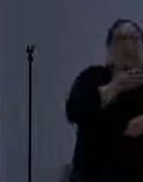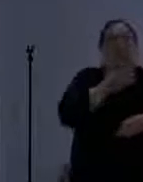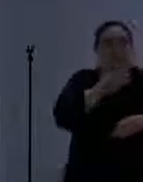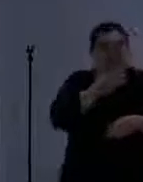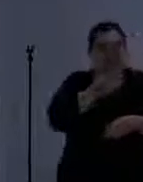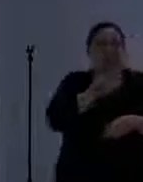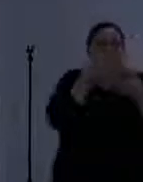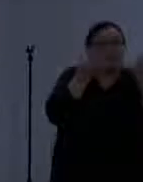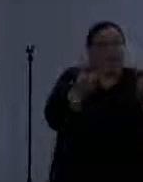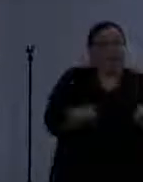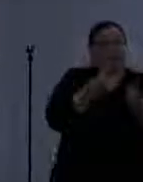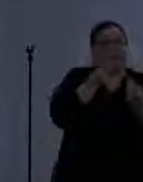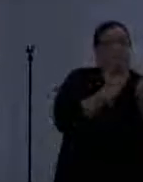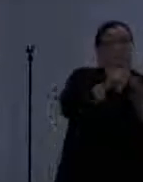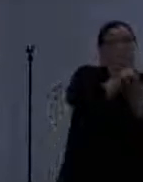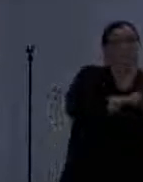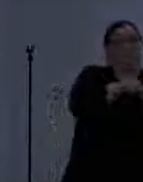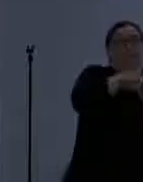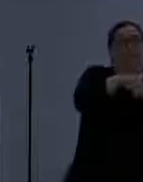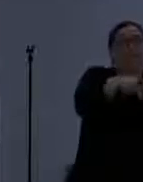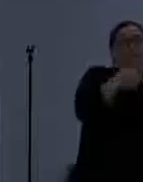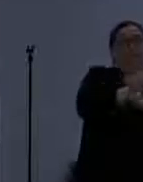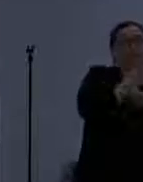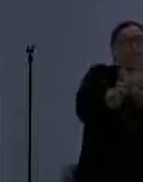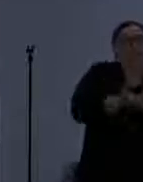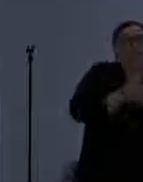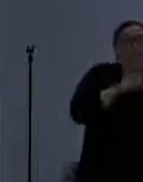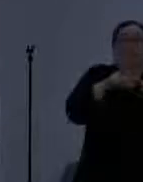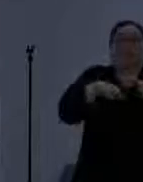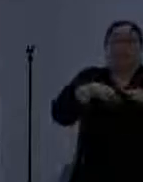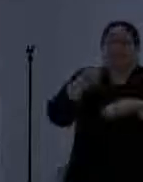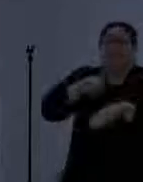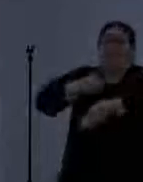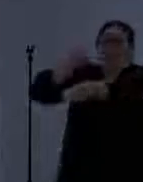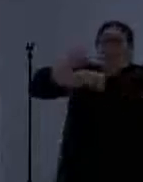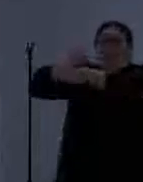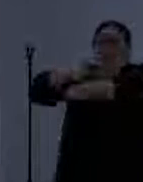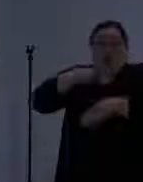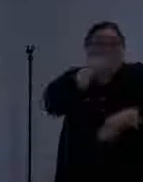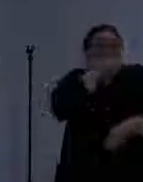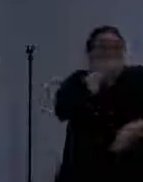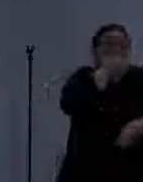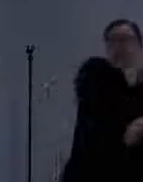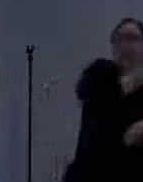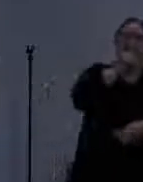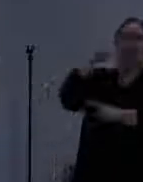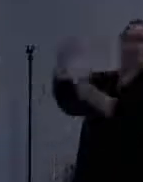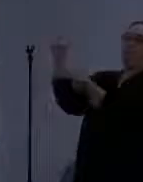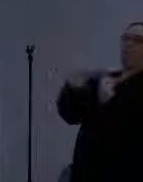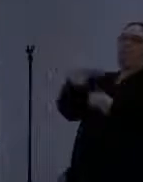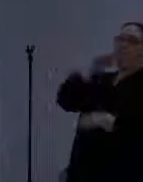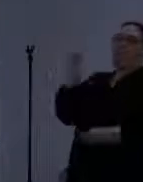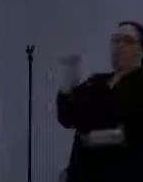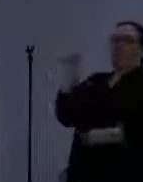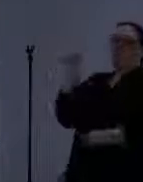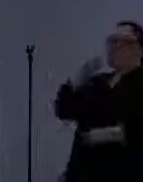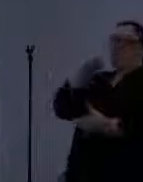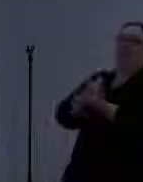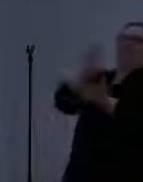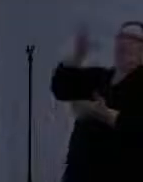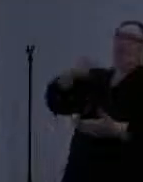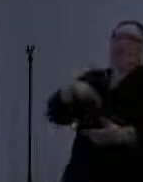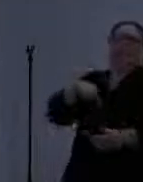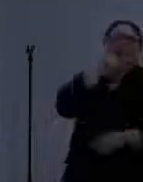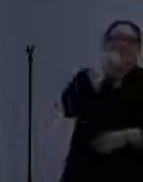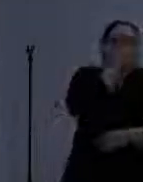disabilities and in terms of their performance and systems from that perspective. So that would be one of the ways that could happen.